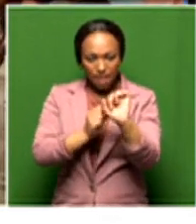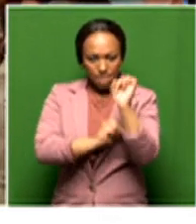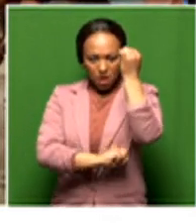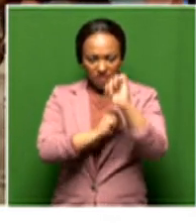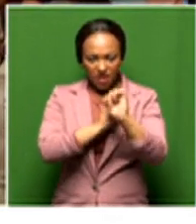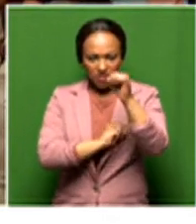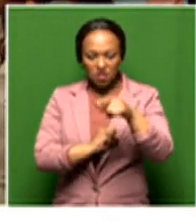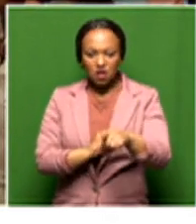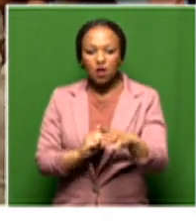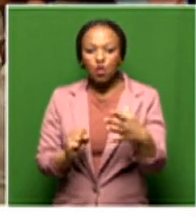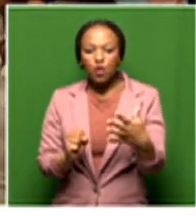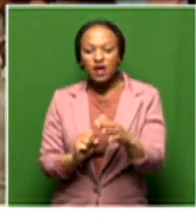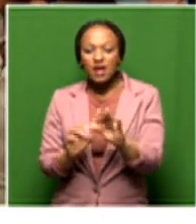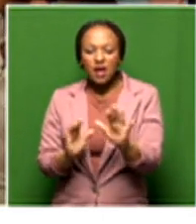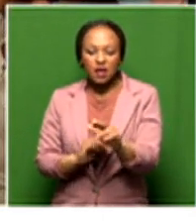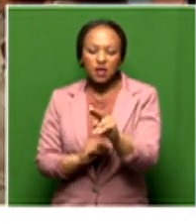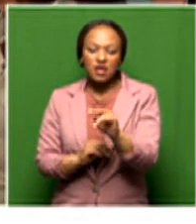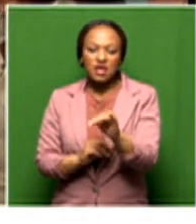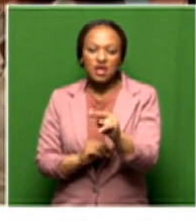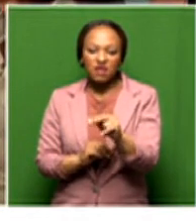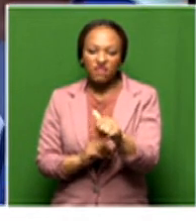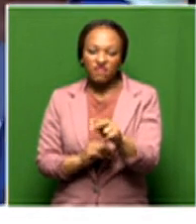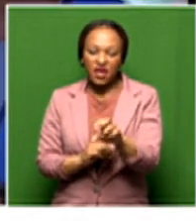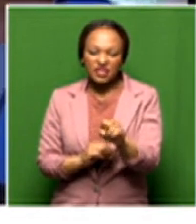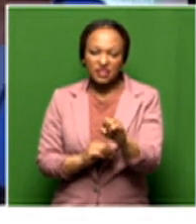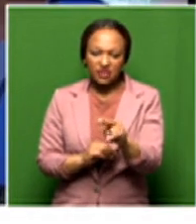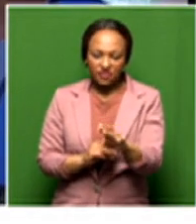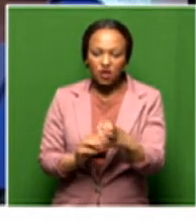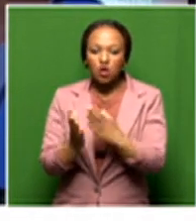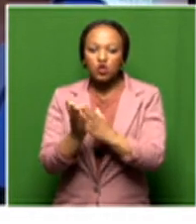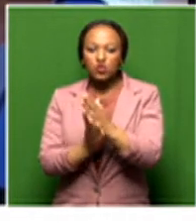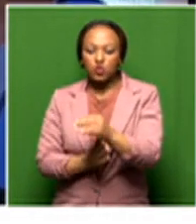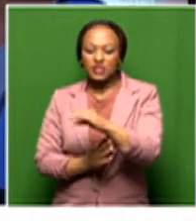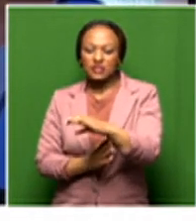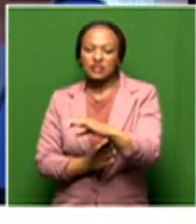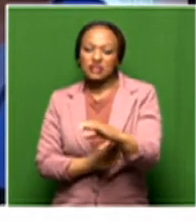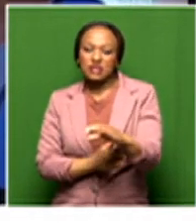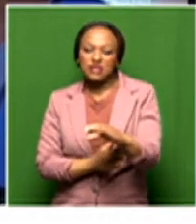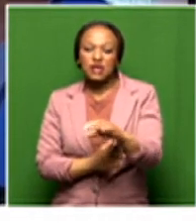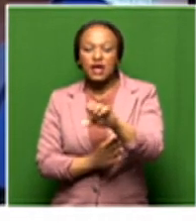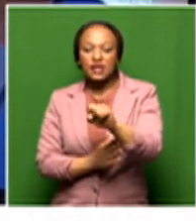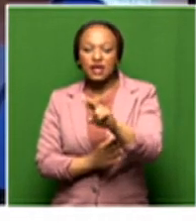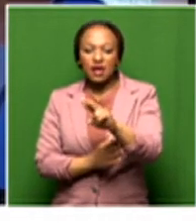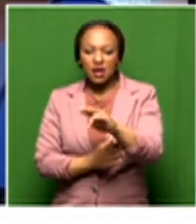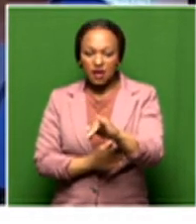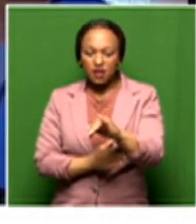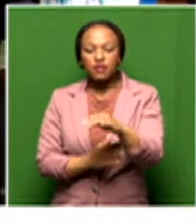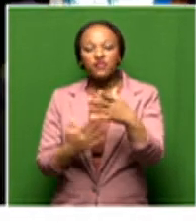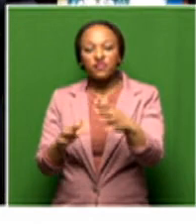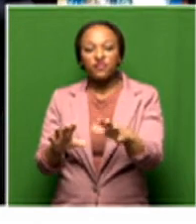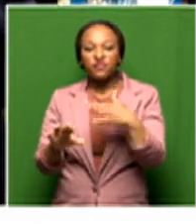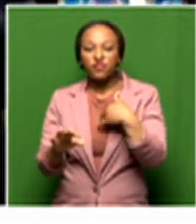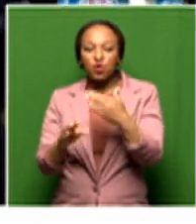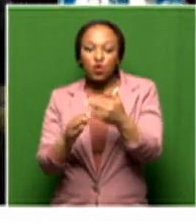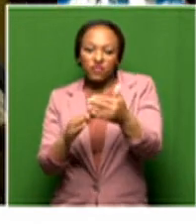called non-invasive ventilators through the CSIR and a consortium called